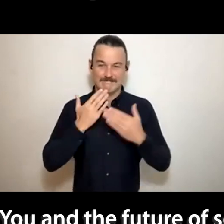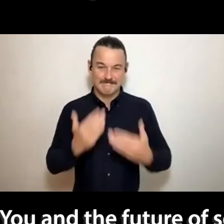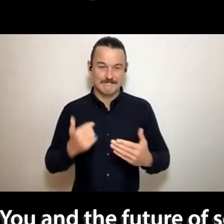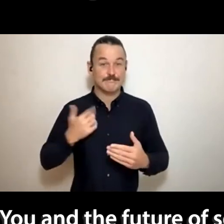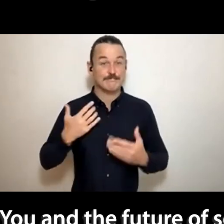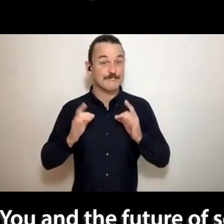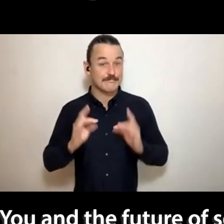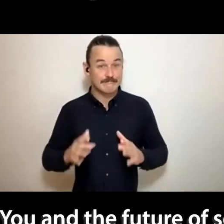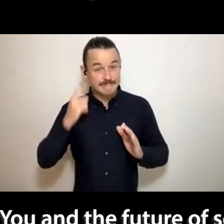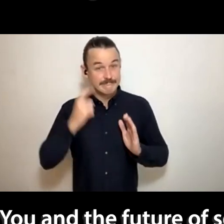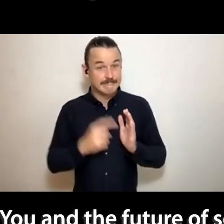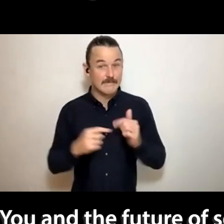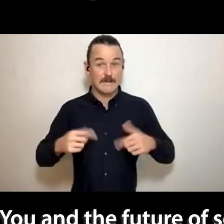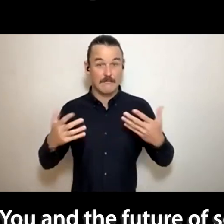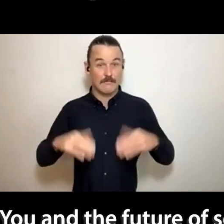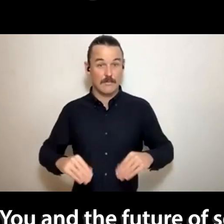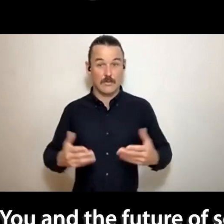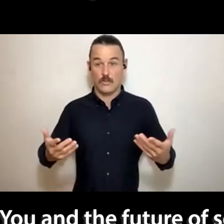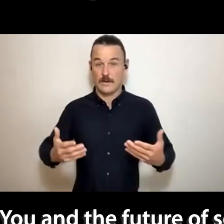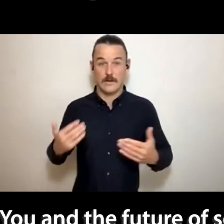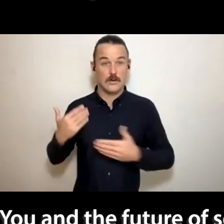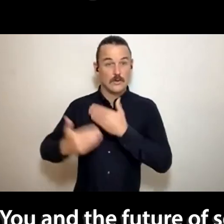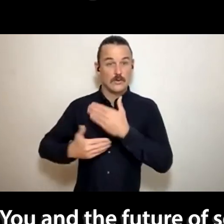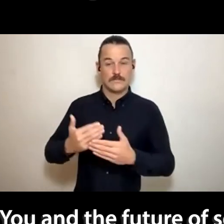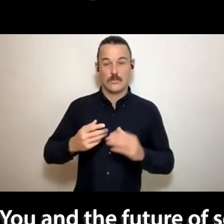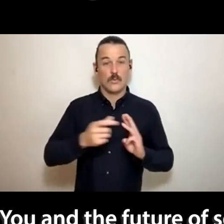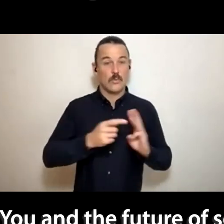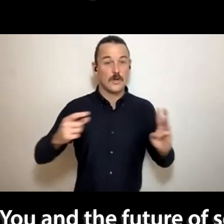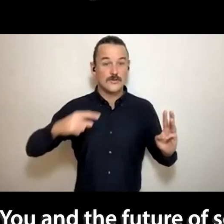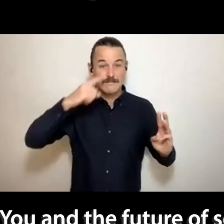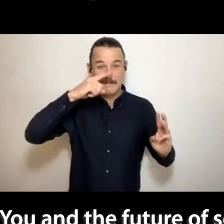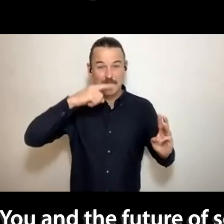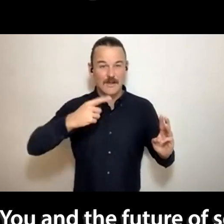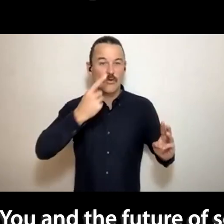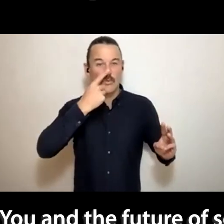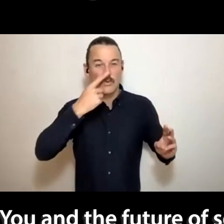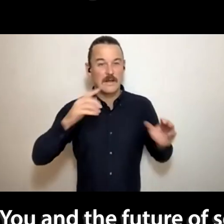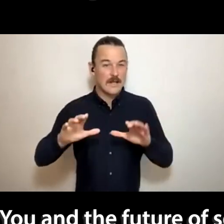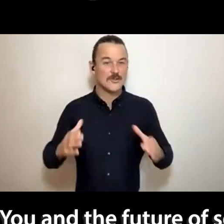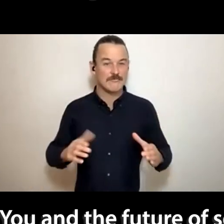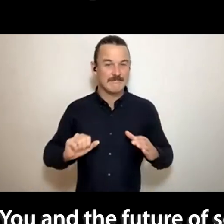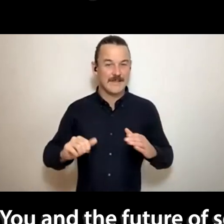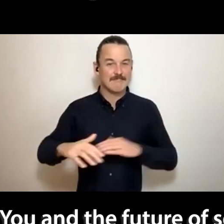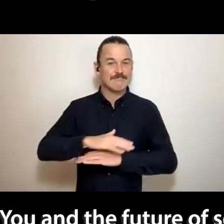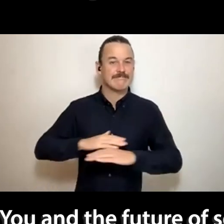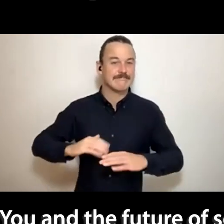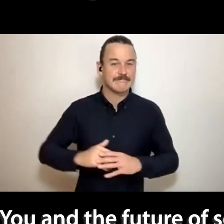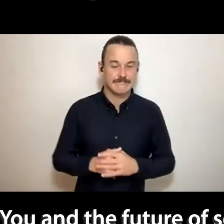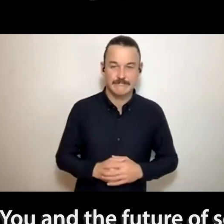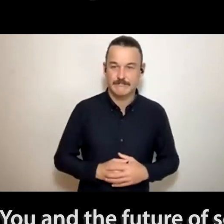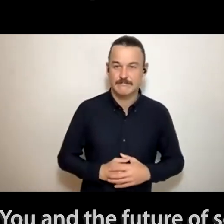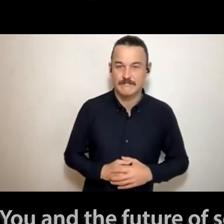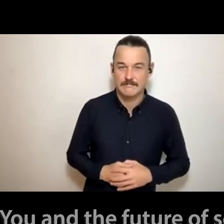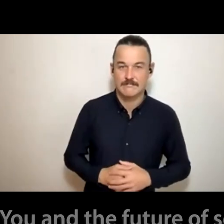I'm, um, coming to you from the traditional lands of the Wurundjeri people of the Kulin nation. Um, and I just thought I'd tell you, um,